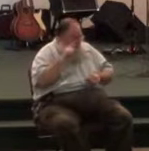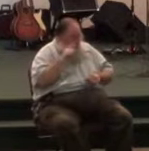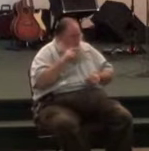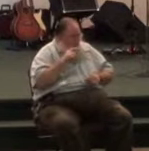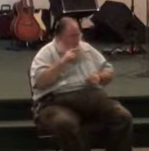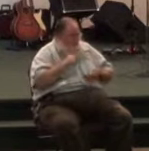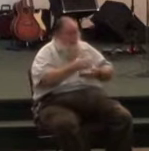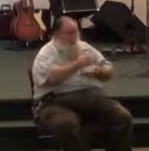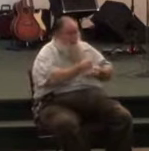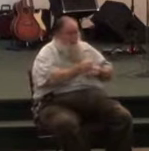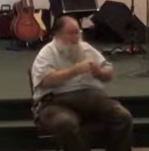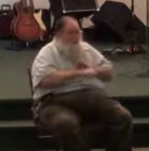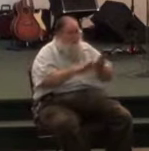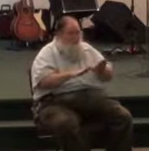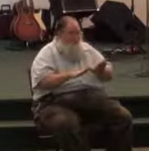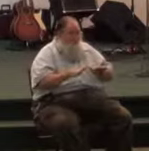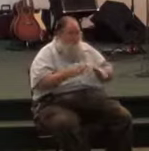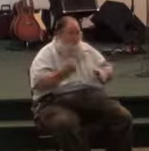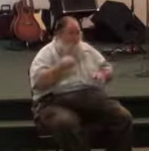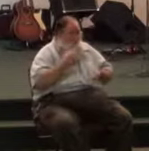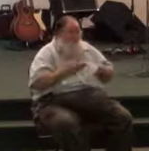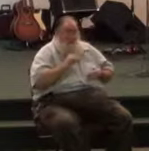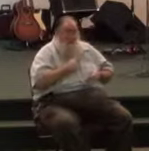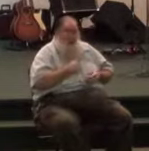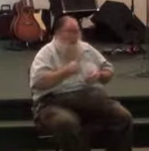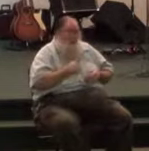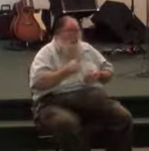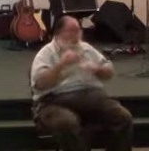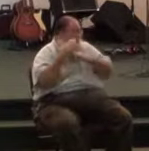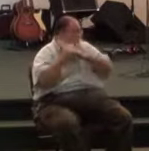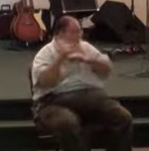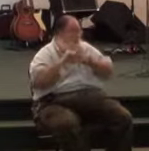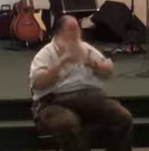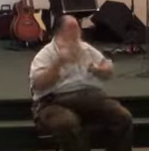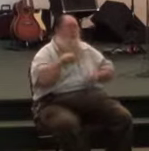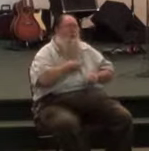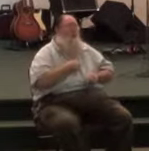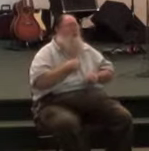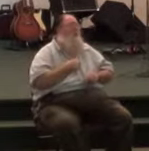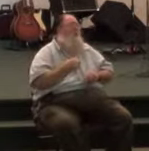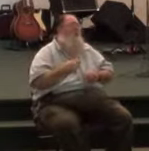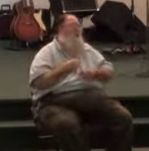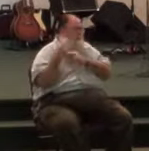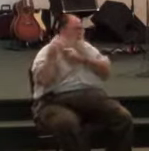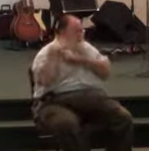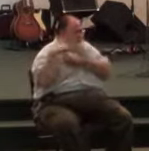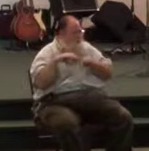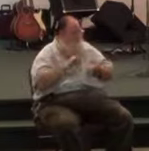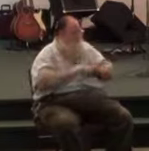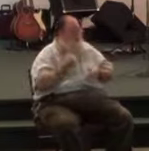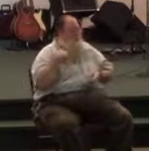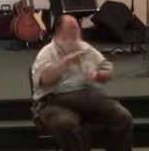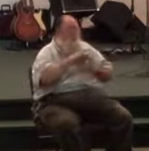may not be called, maybe, but we're responsible to do it. We all have a witness